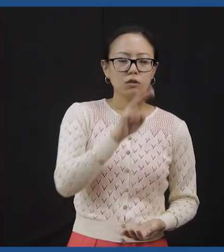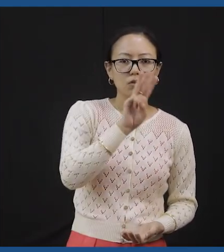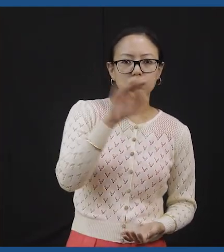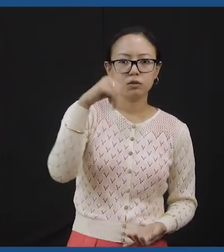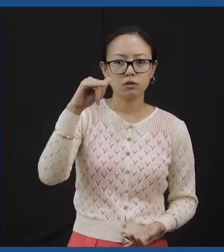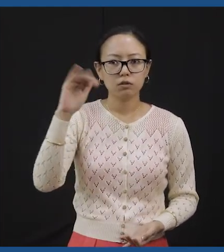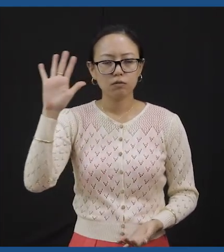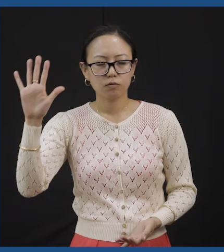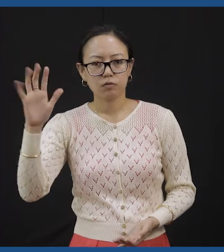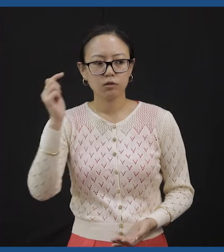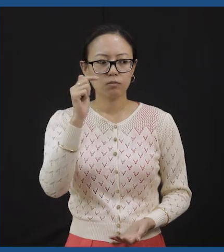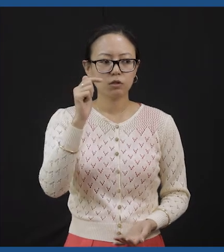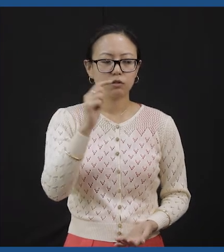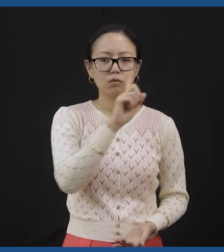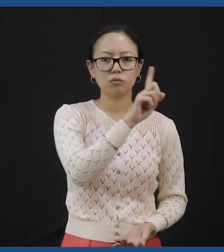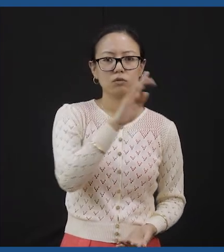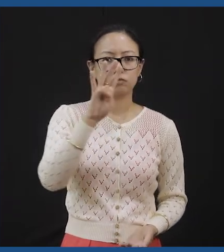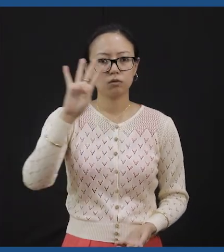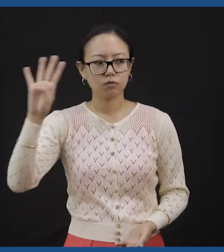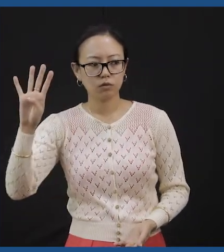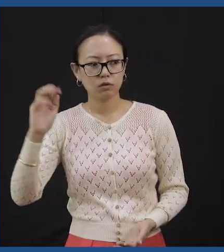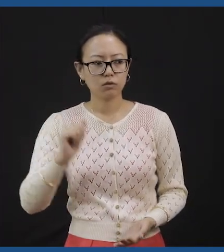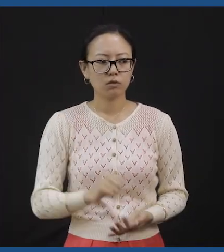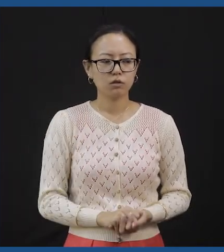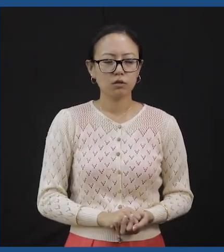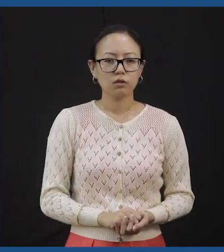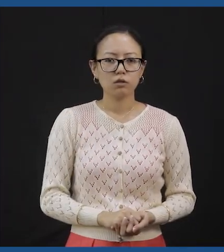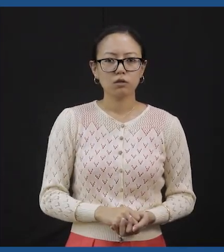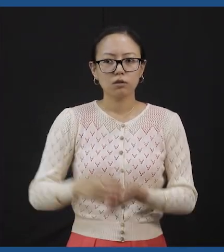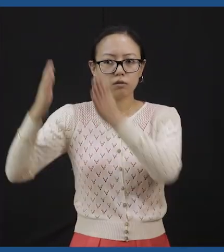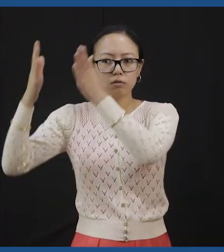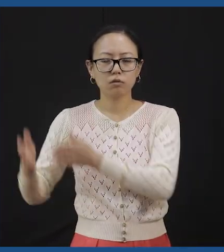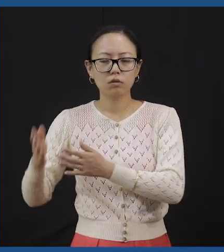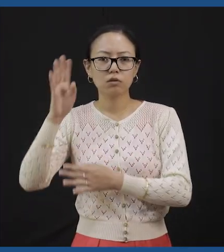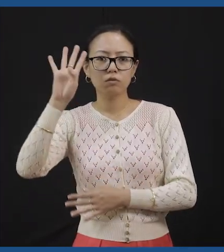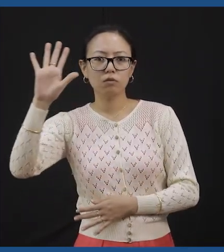first you subtract from one's place. So 5 minus 4 is 1.